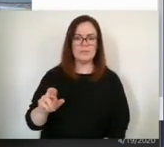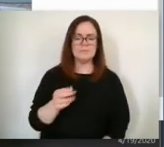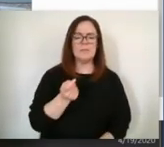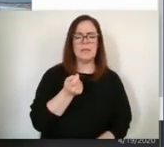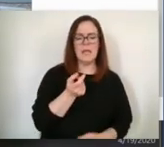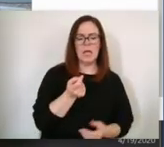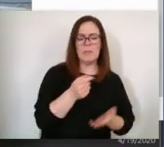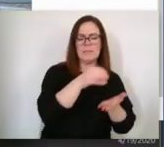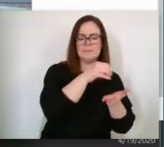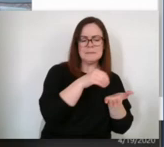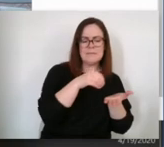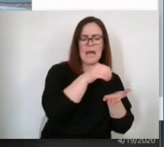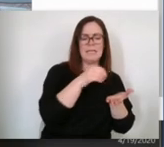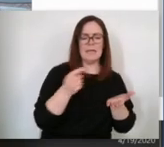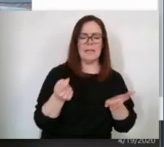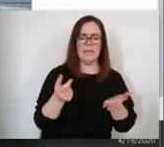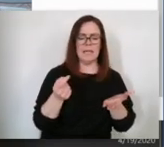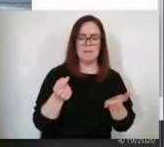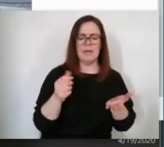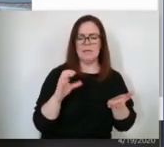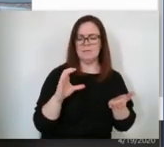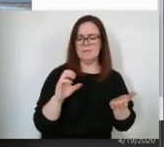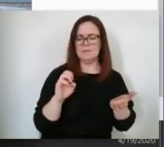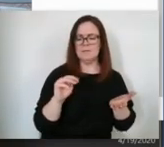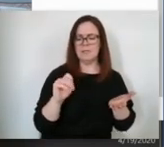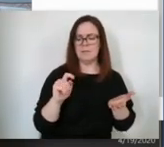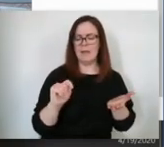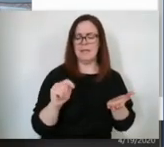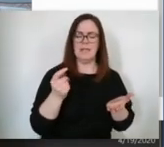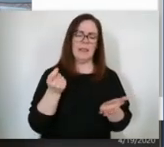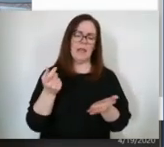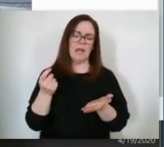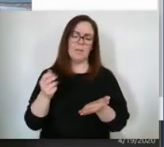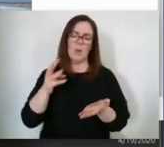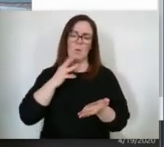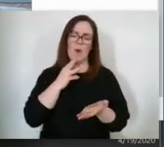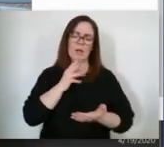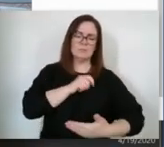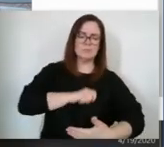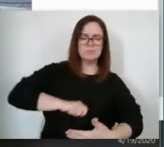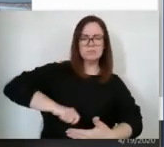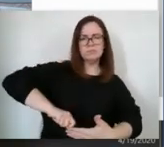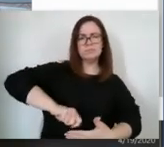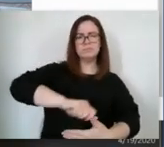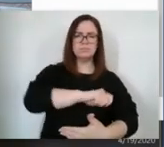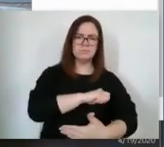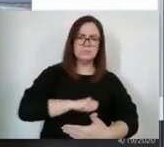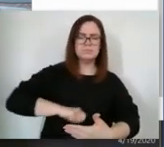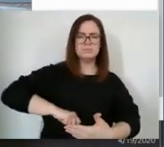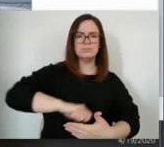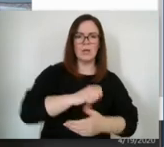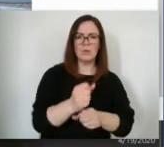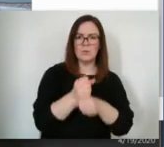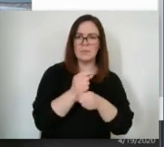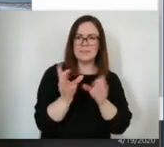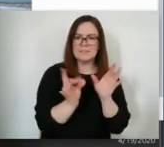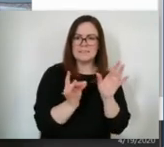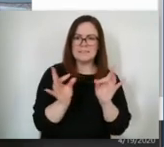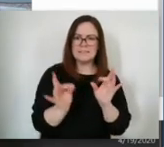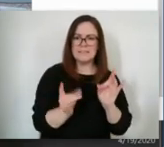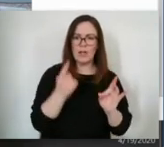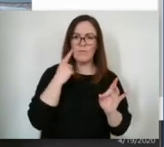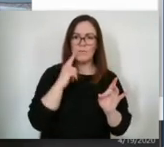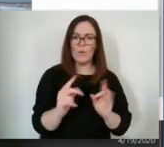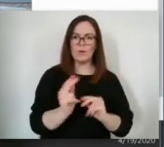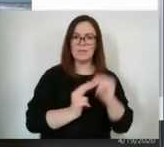water. Cement as powdery as flour, sand as finely ground as sugar, water to bind them.